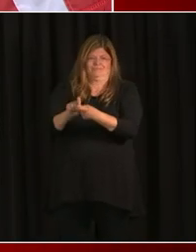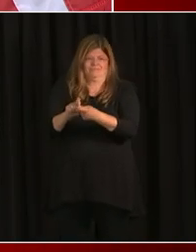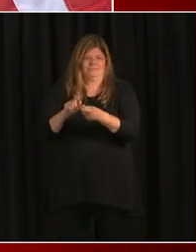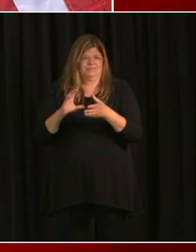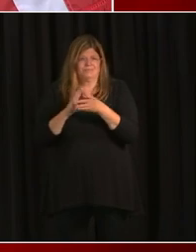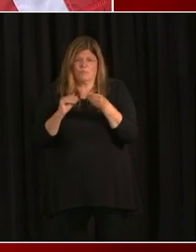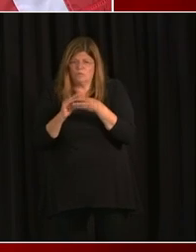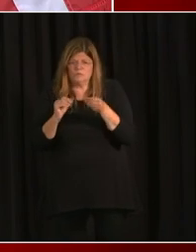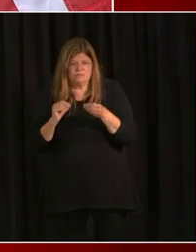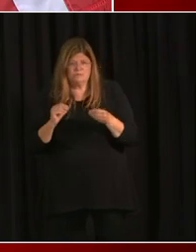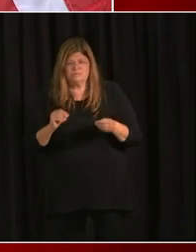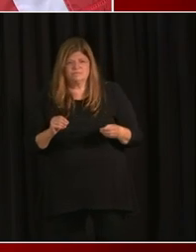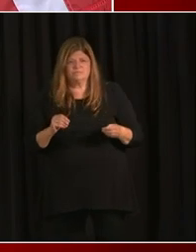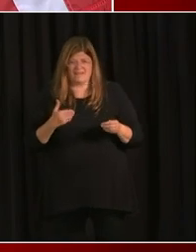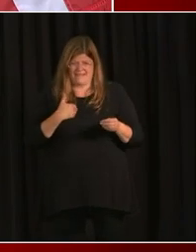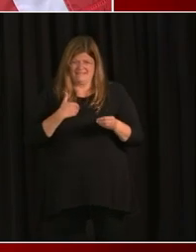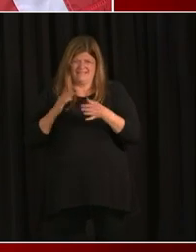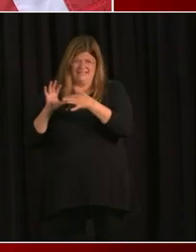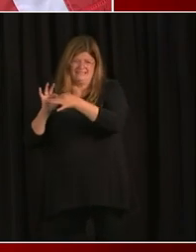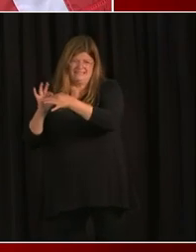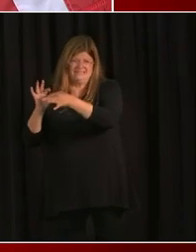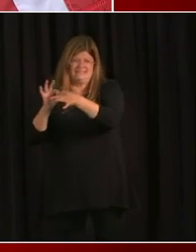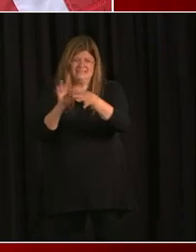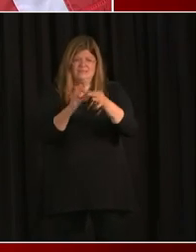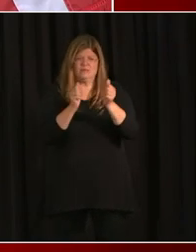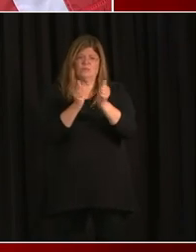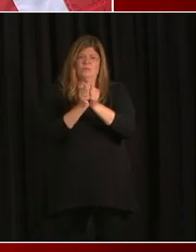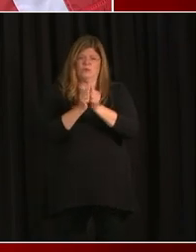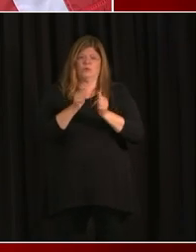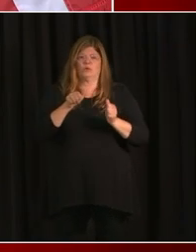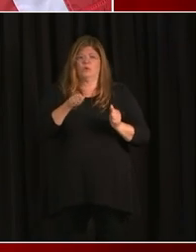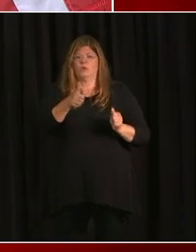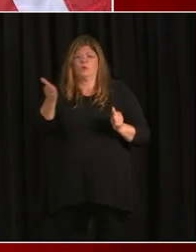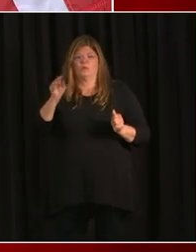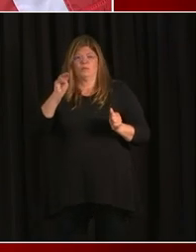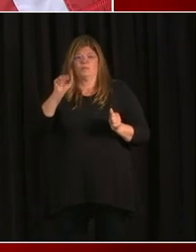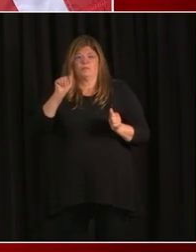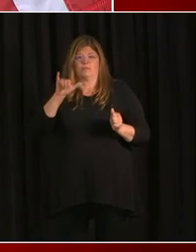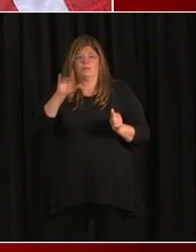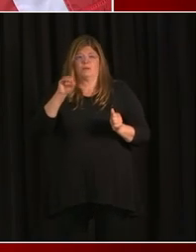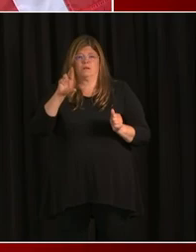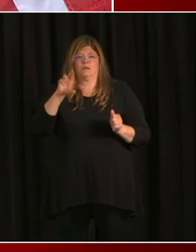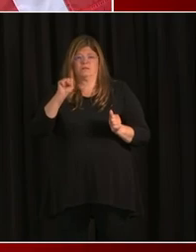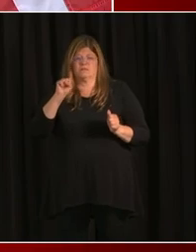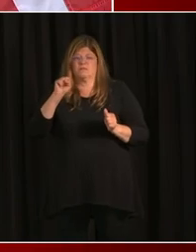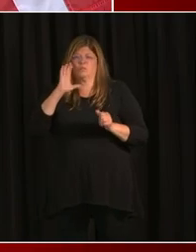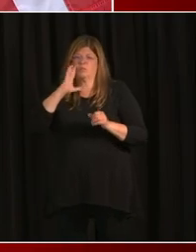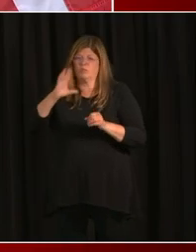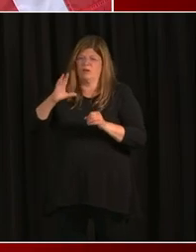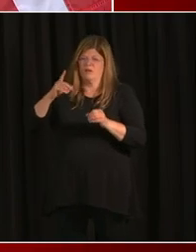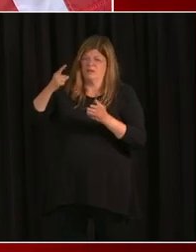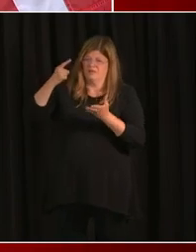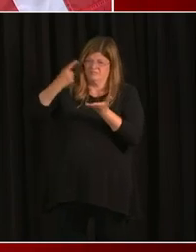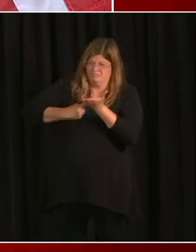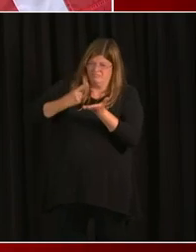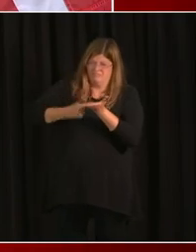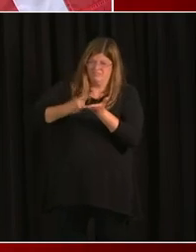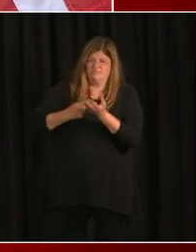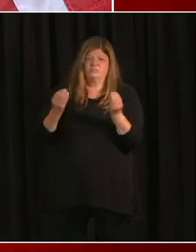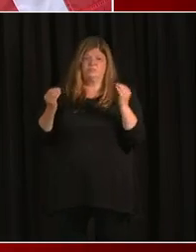exchanges with my fellow mayors, and so I'll be looking into that in more detail today. But it is true, I